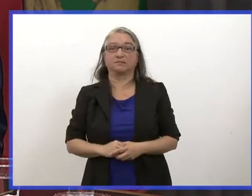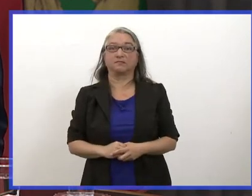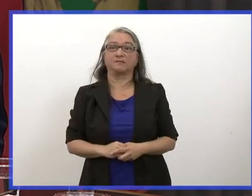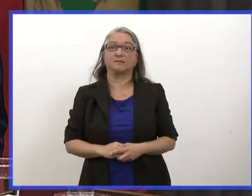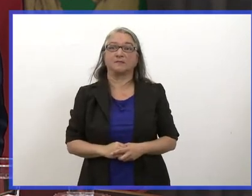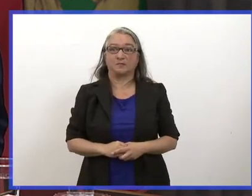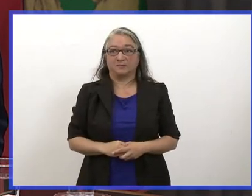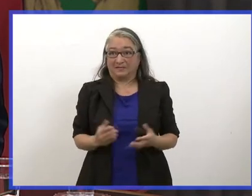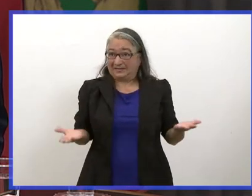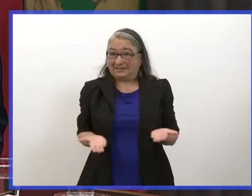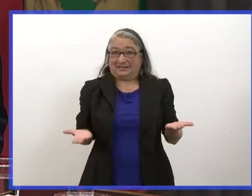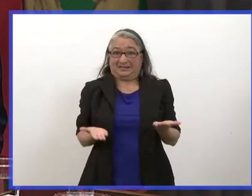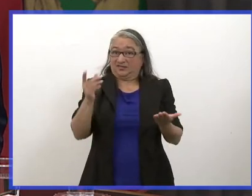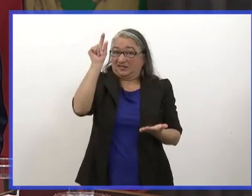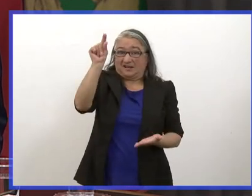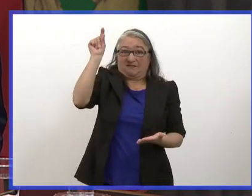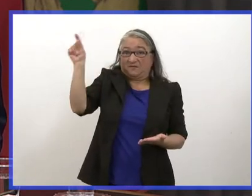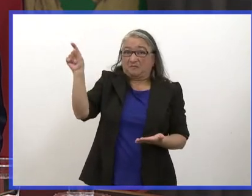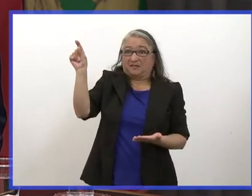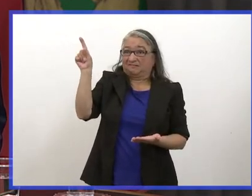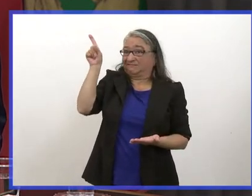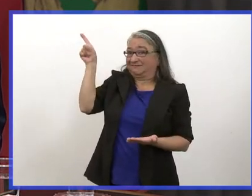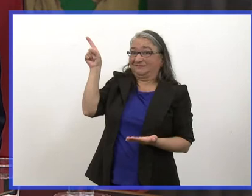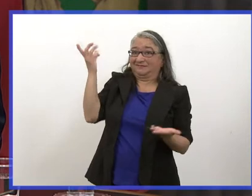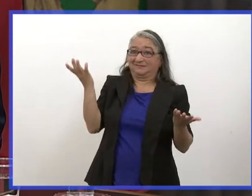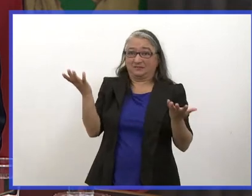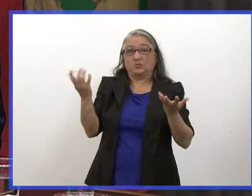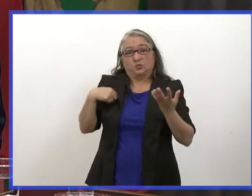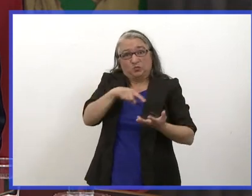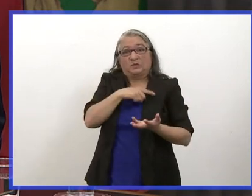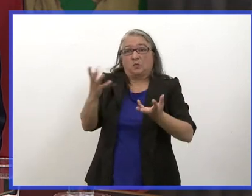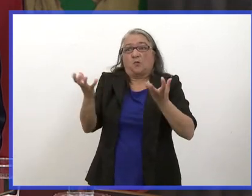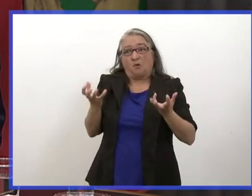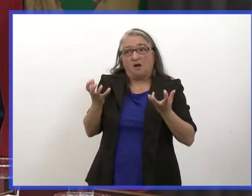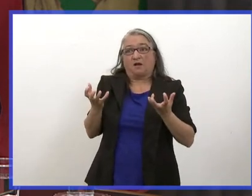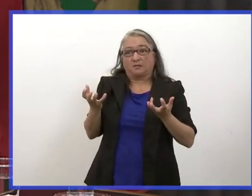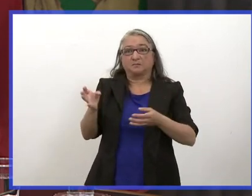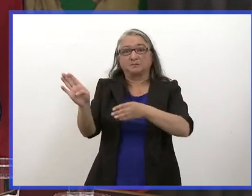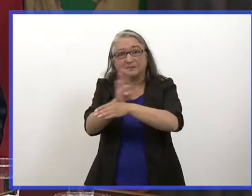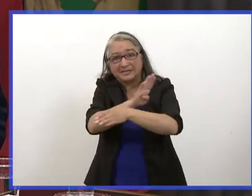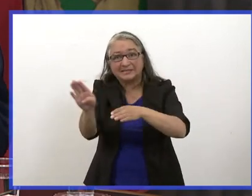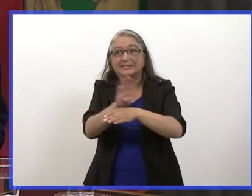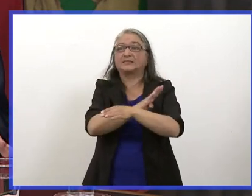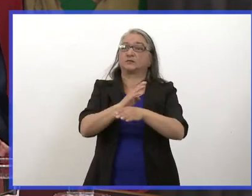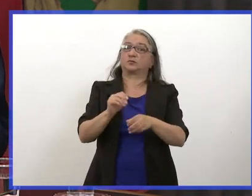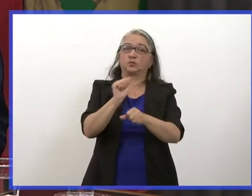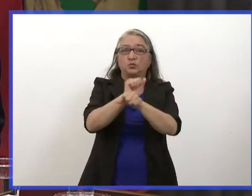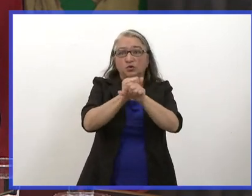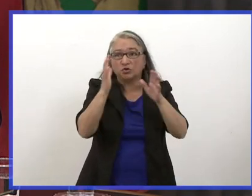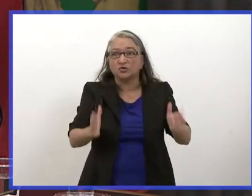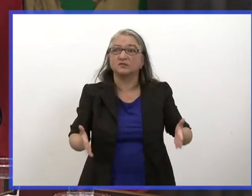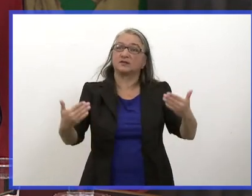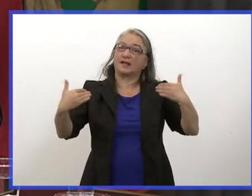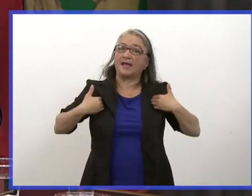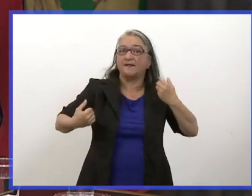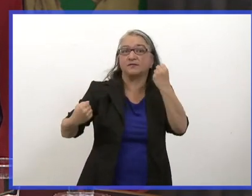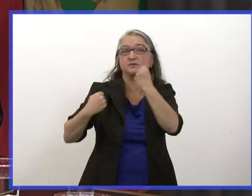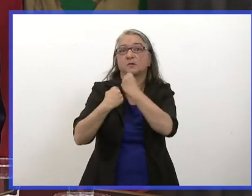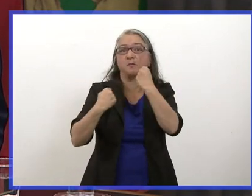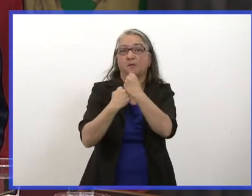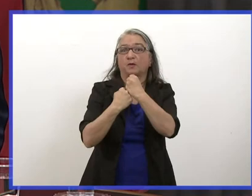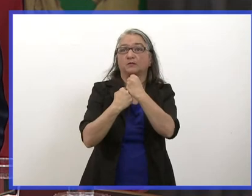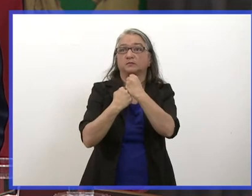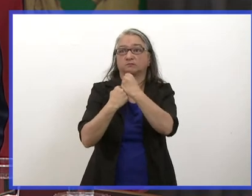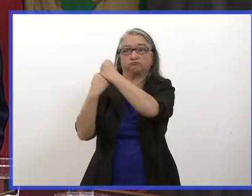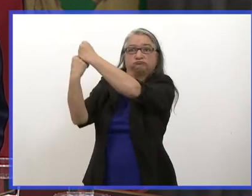have the protections and financial supports that they need so they can take time off and give time off, so a COVID test can be